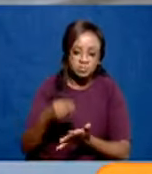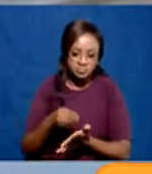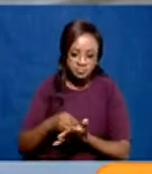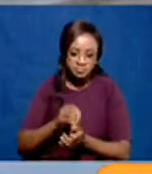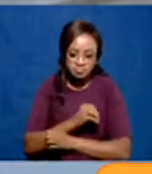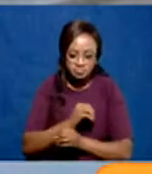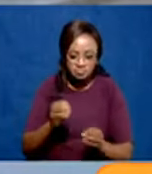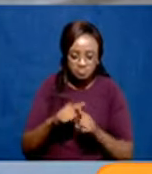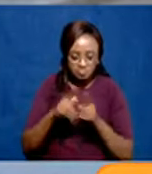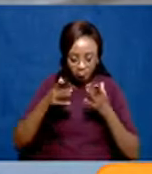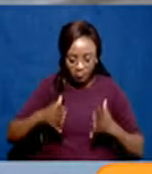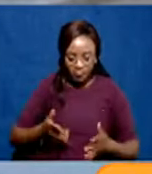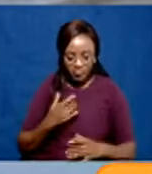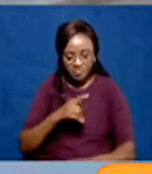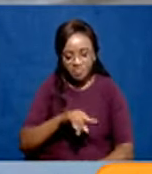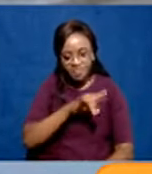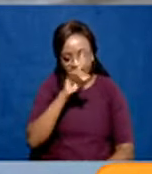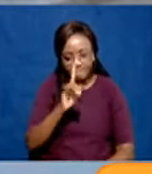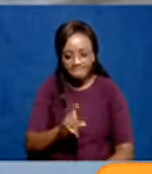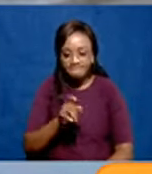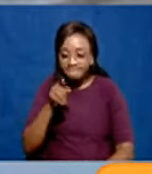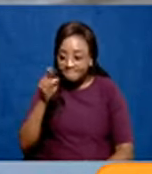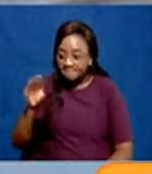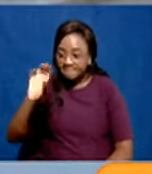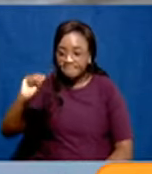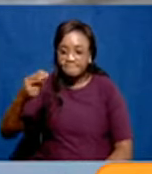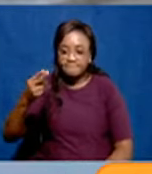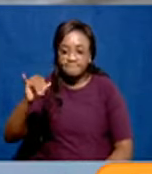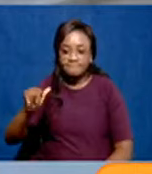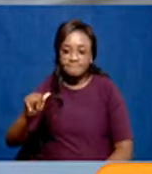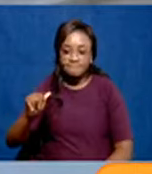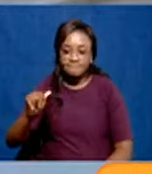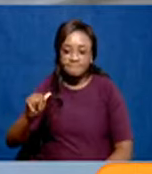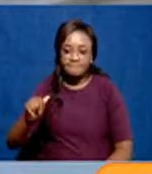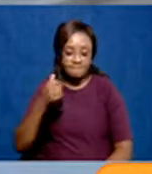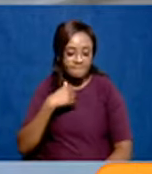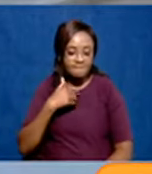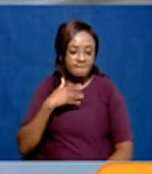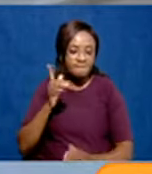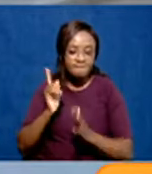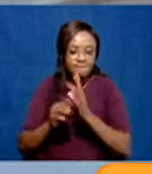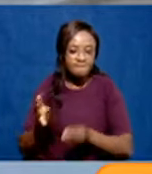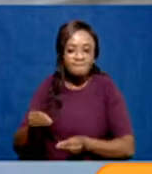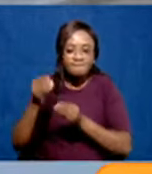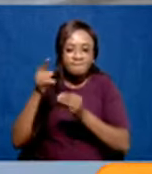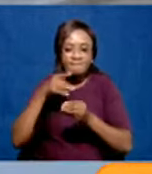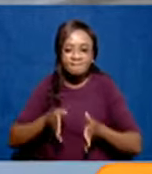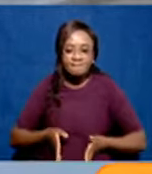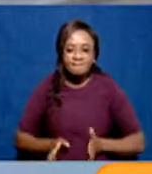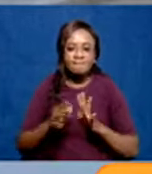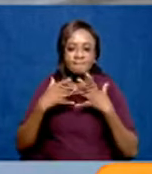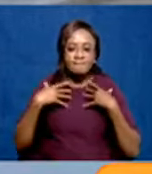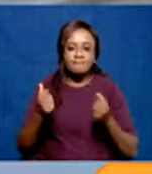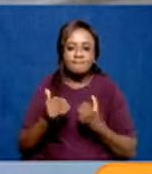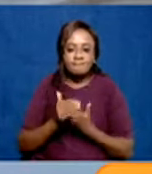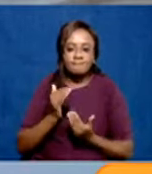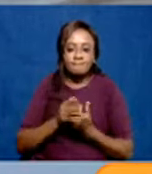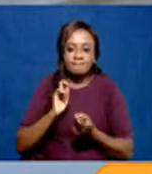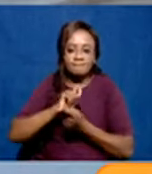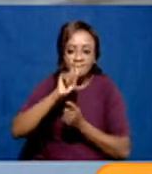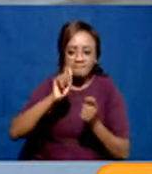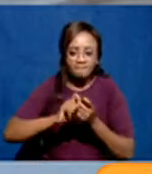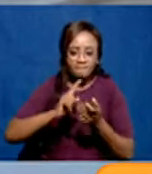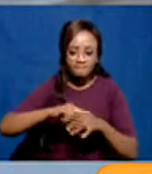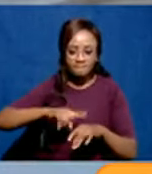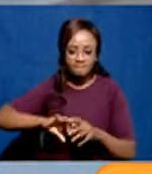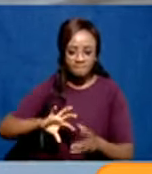the few questions we'd want to ask: where is the provision for maternity healthcare, in particular complications